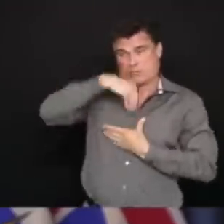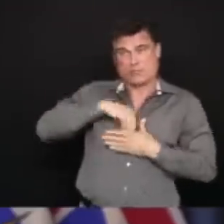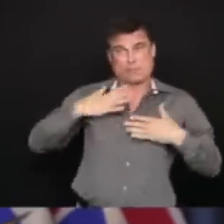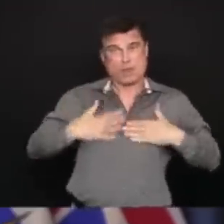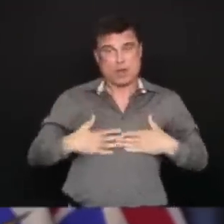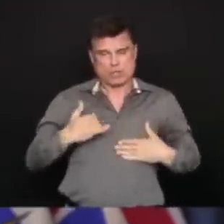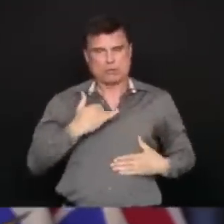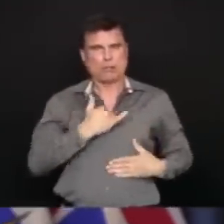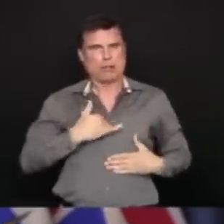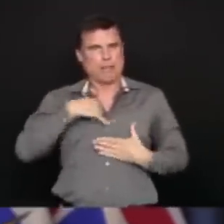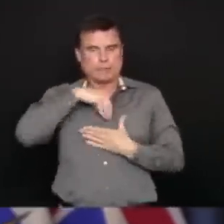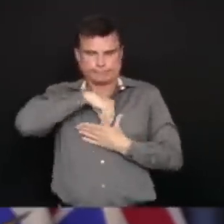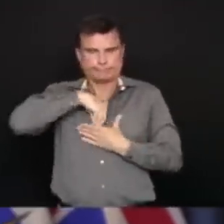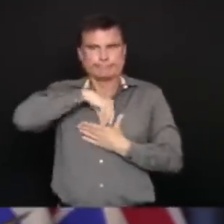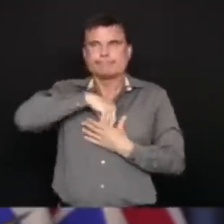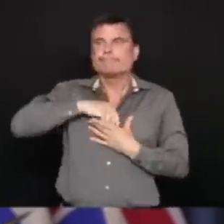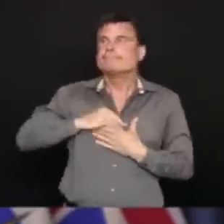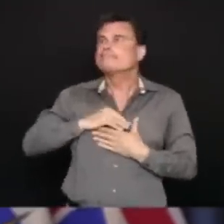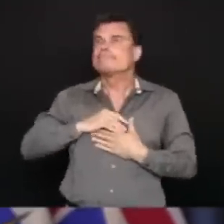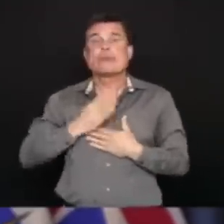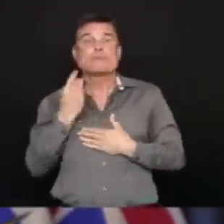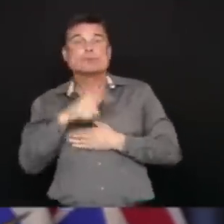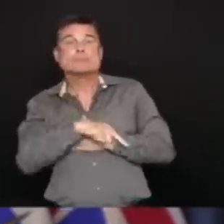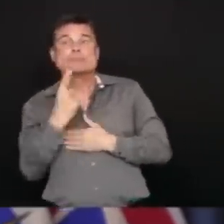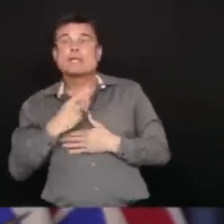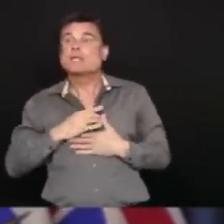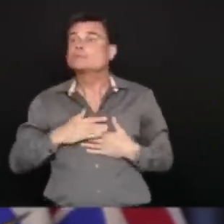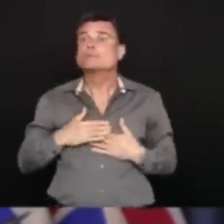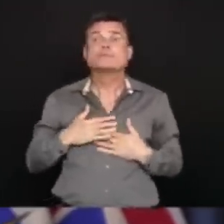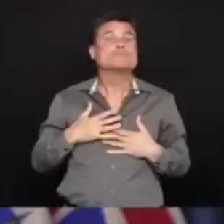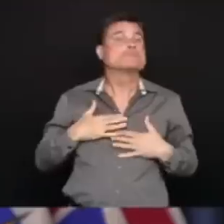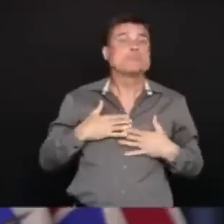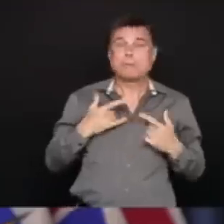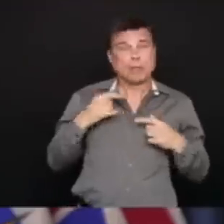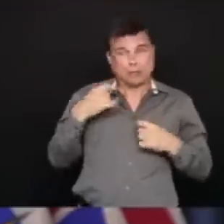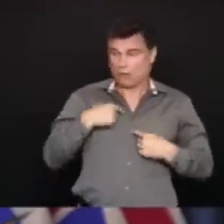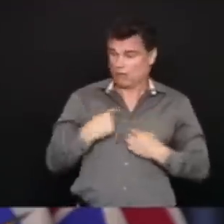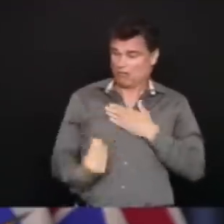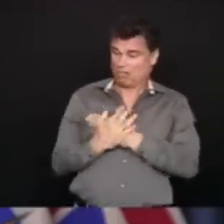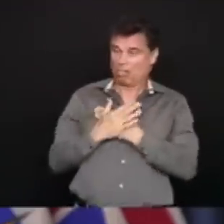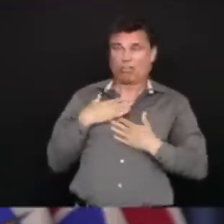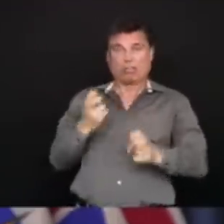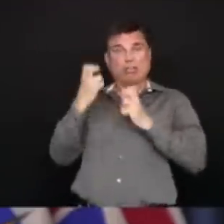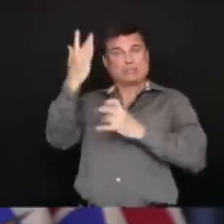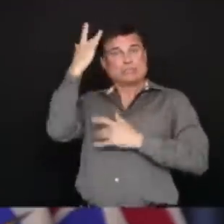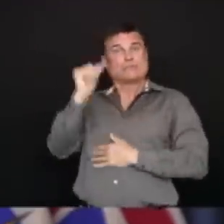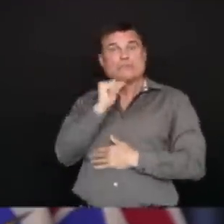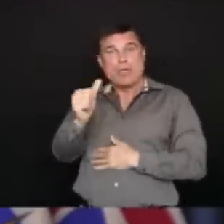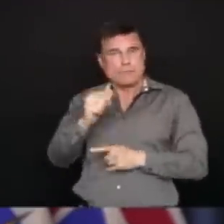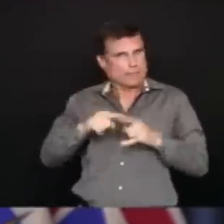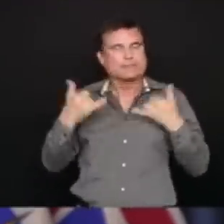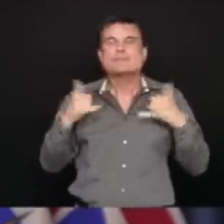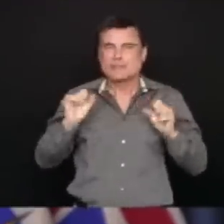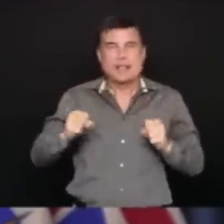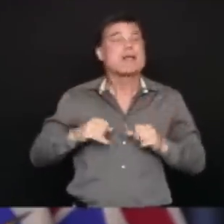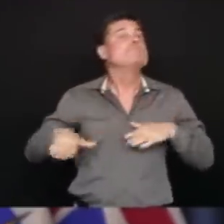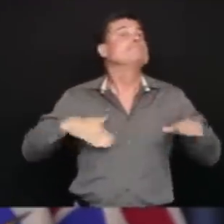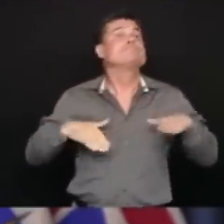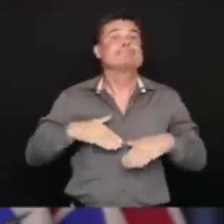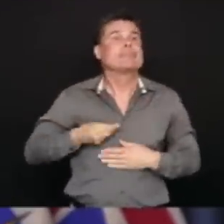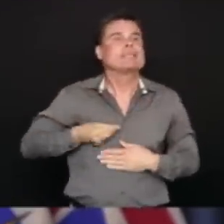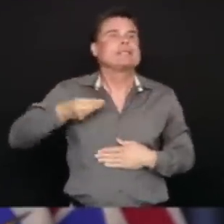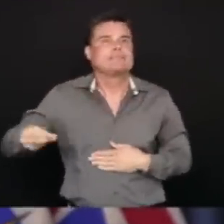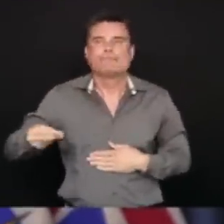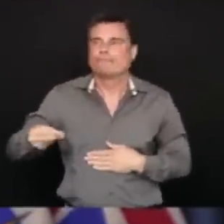to 14 days. So we have to think in 2-week increments. So what happened on the Easter weekend, for